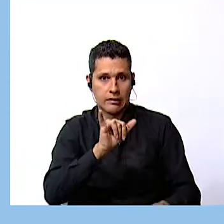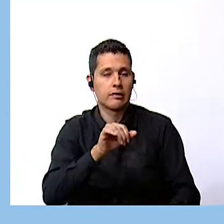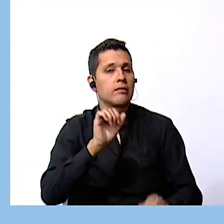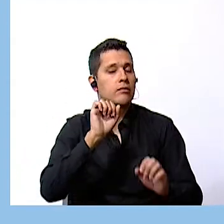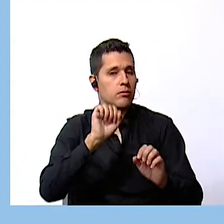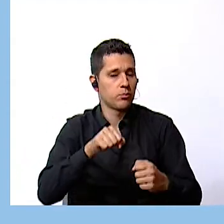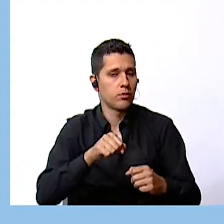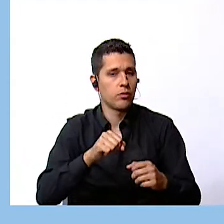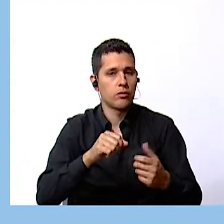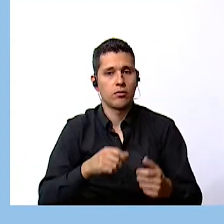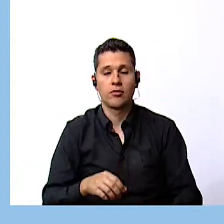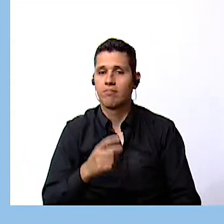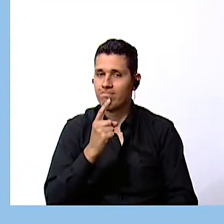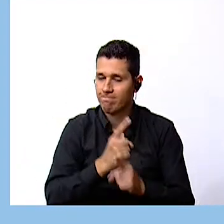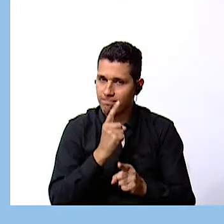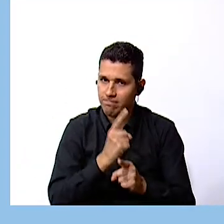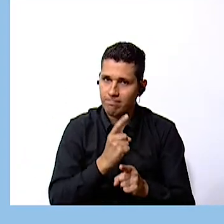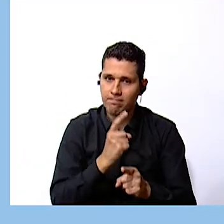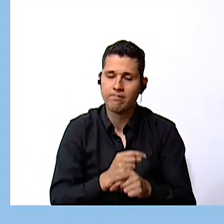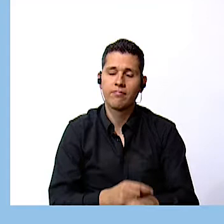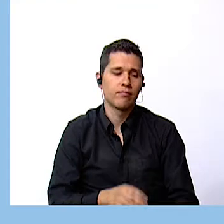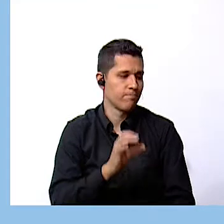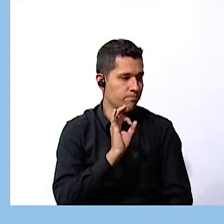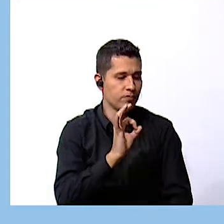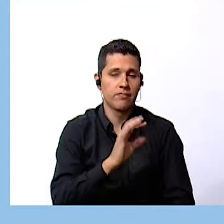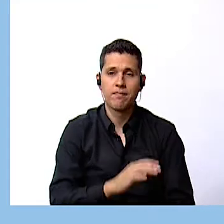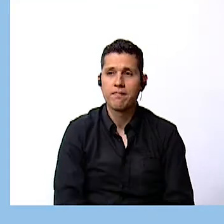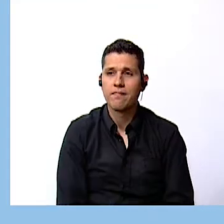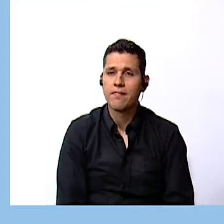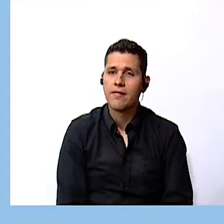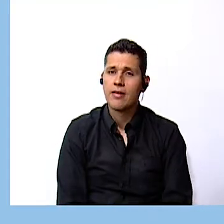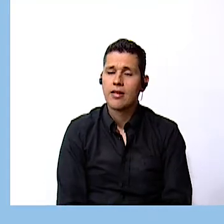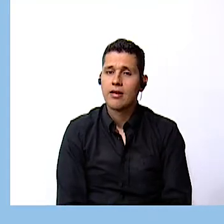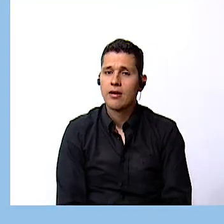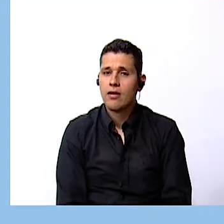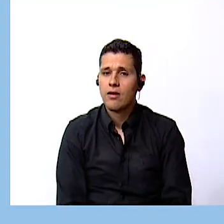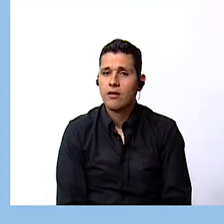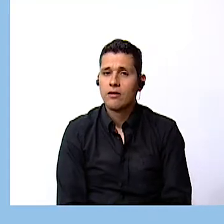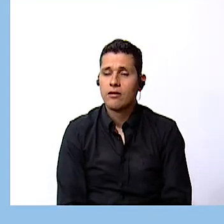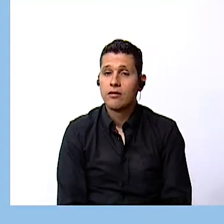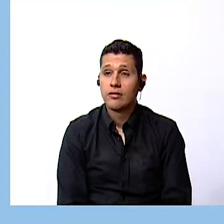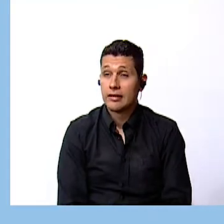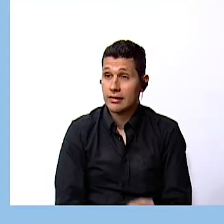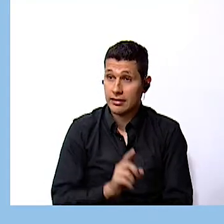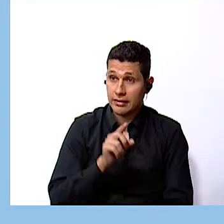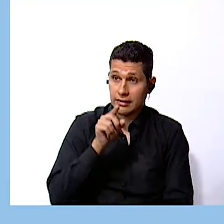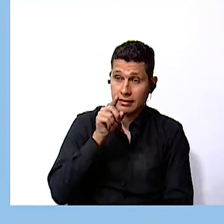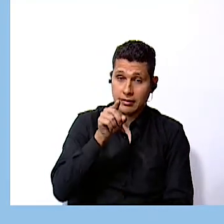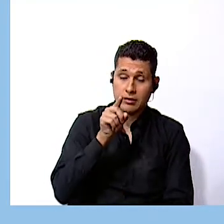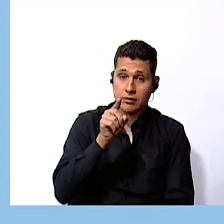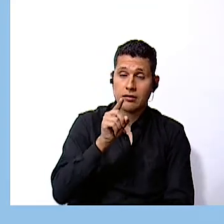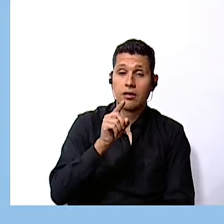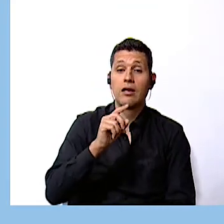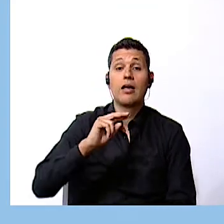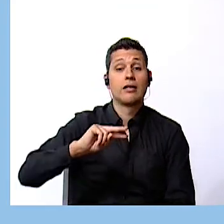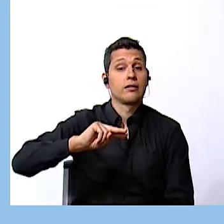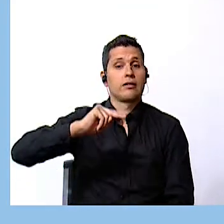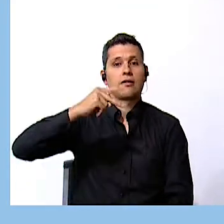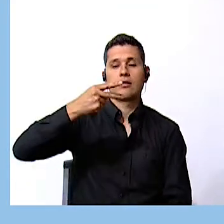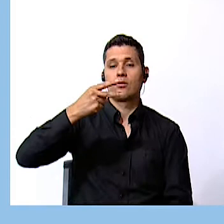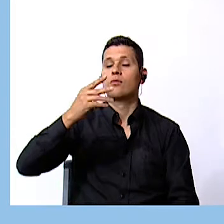una mesa. Correct, Maria. Very good. In case of a flood, we need to go to a second